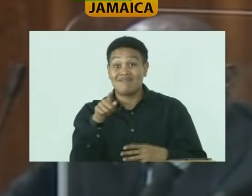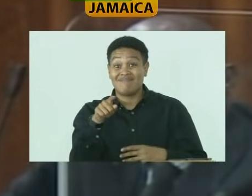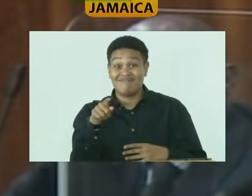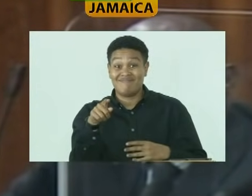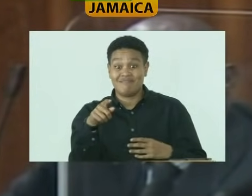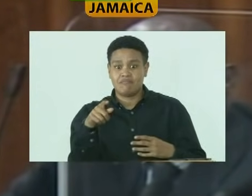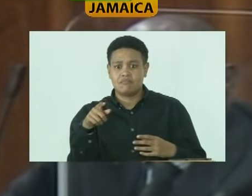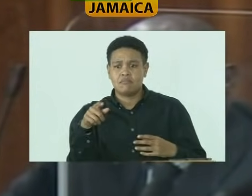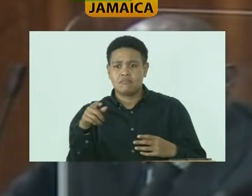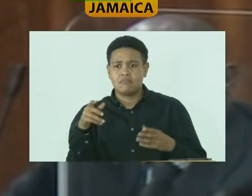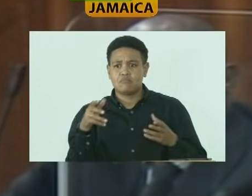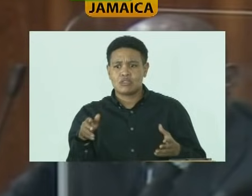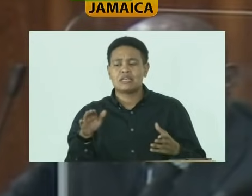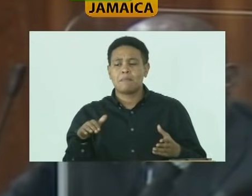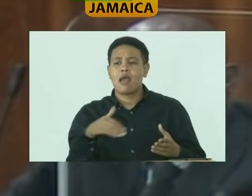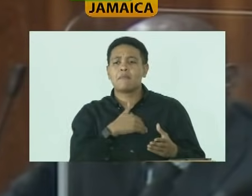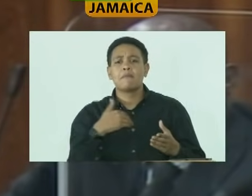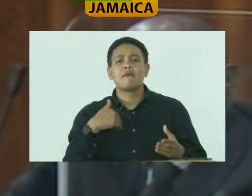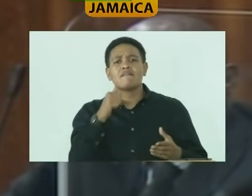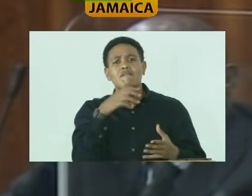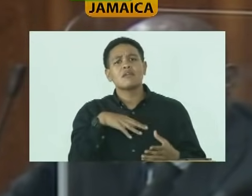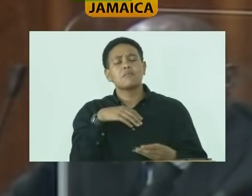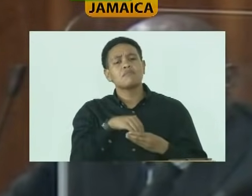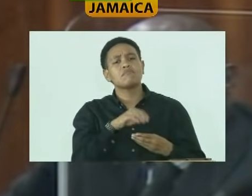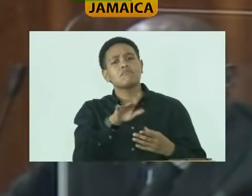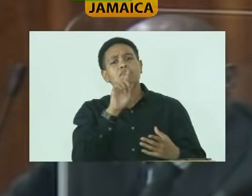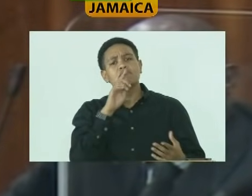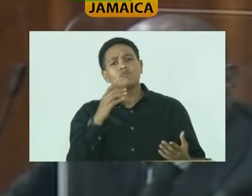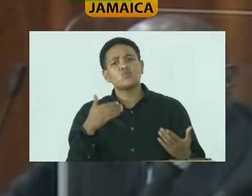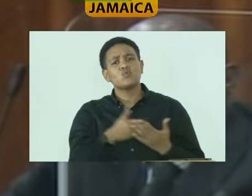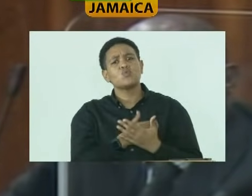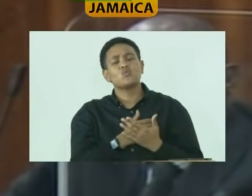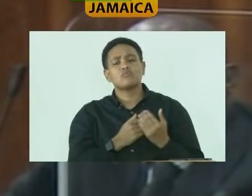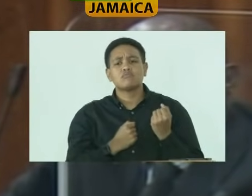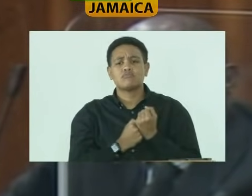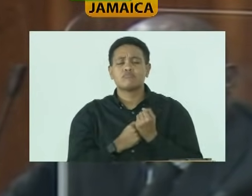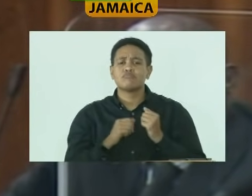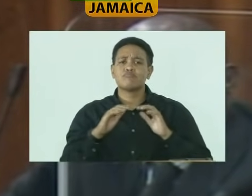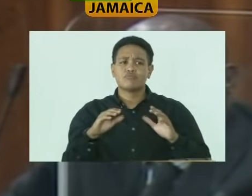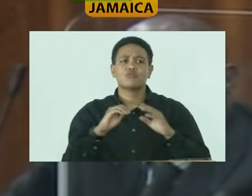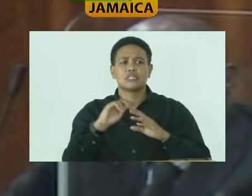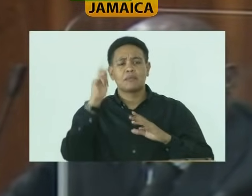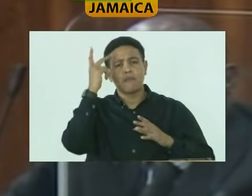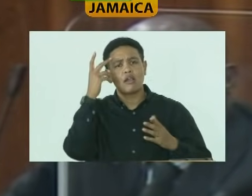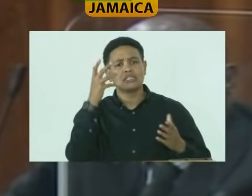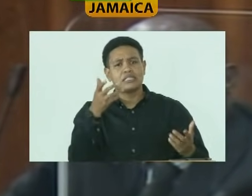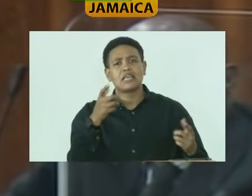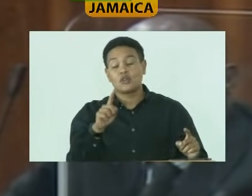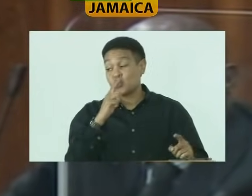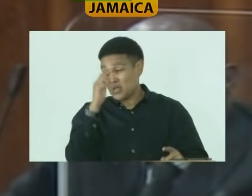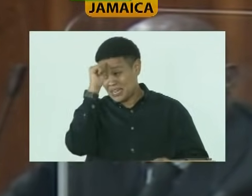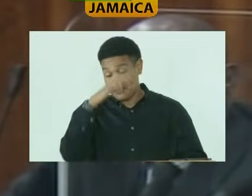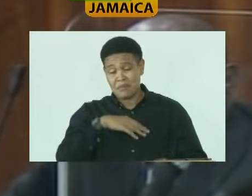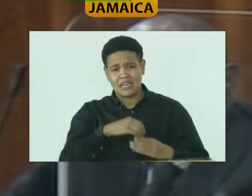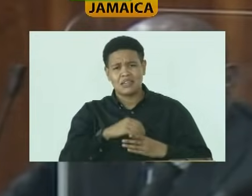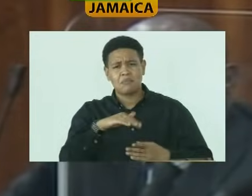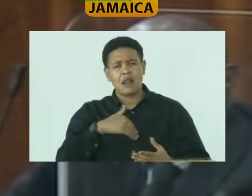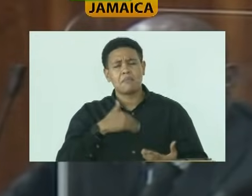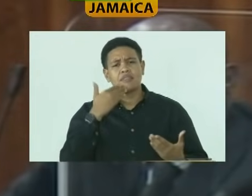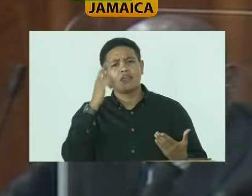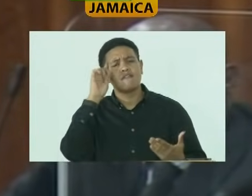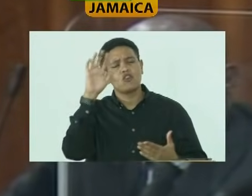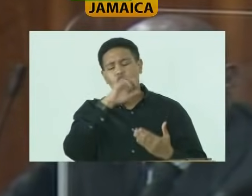parliamentarians representing a new thrust in the political arena. To the men in the Parliament, I thank you for your support